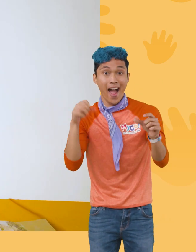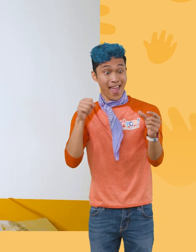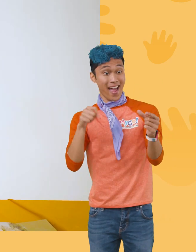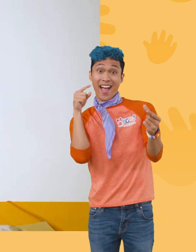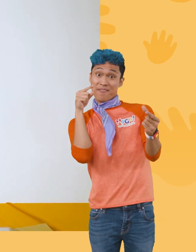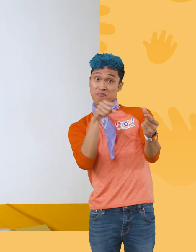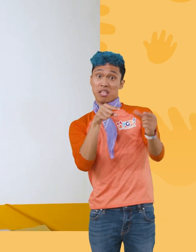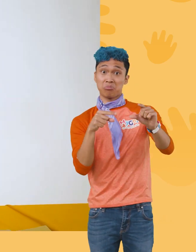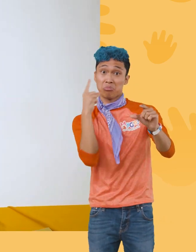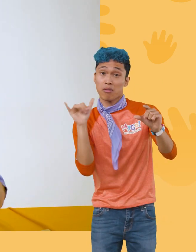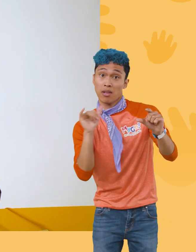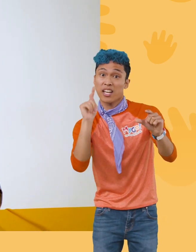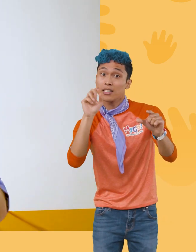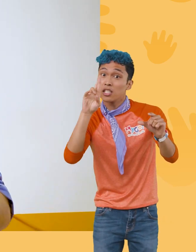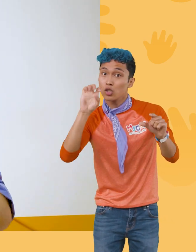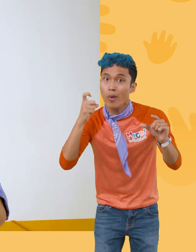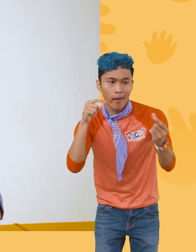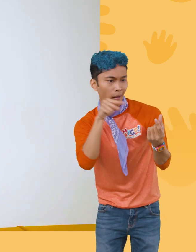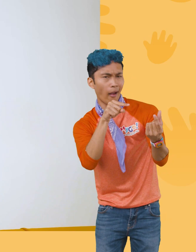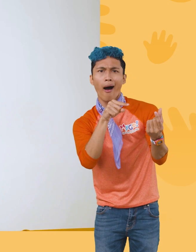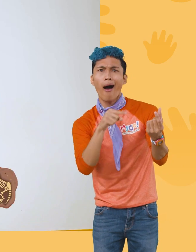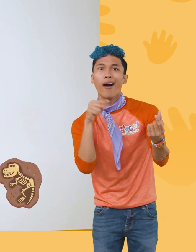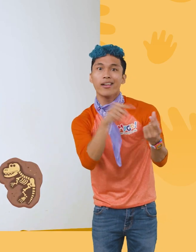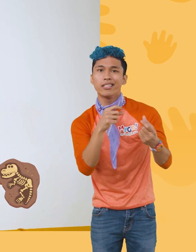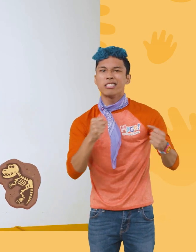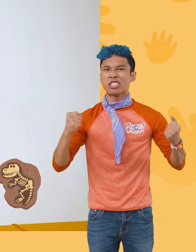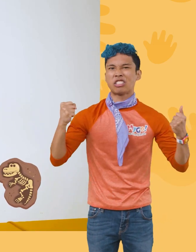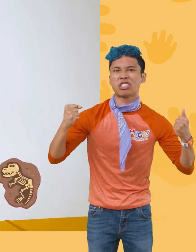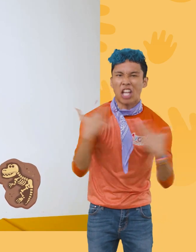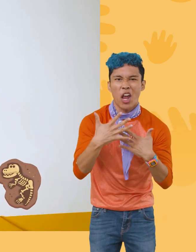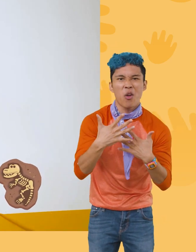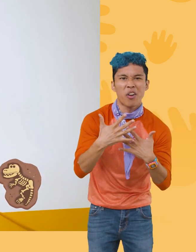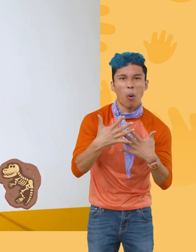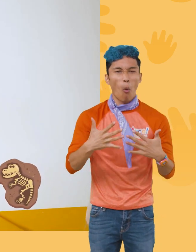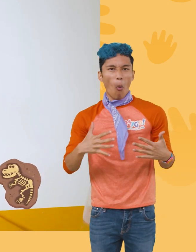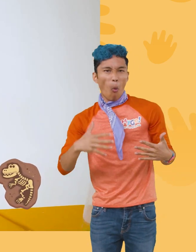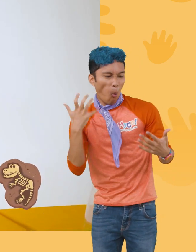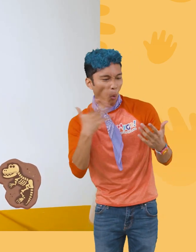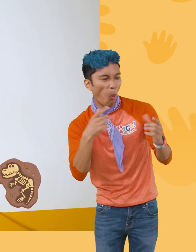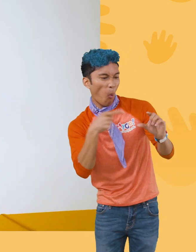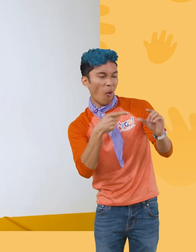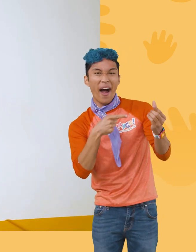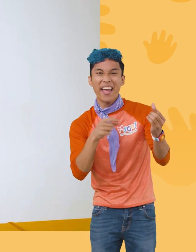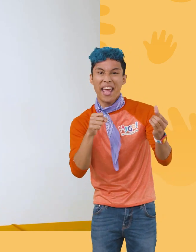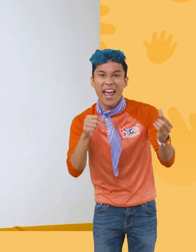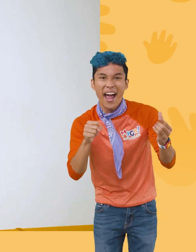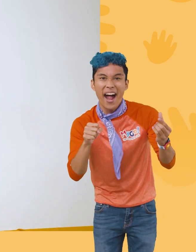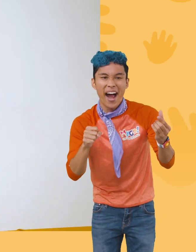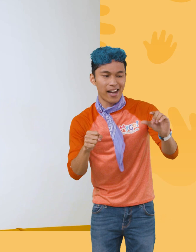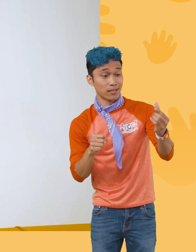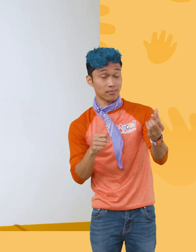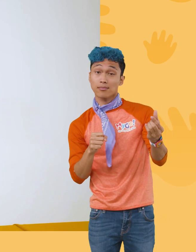Yeah, this looks like a T-Rex. Yeah, Tyrannosaurus Rex. Whoa, what a